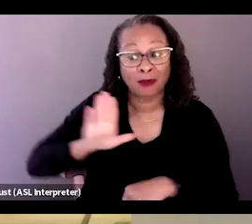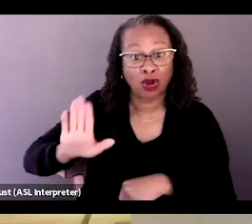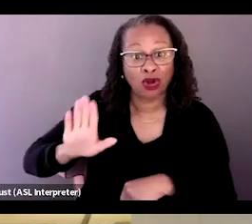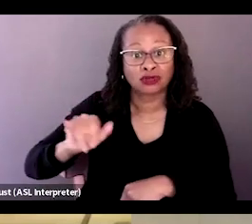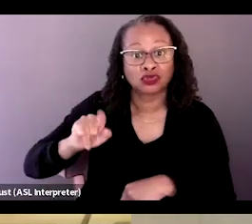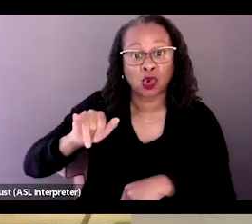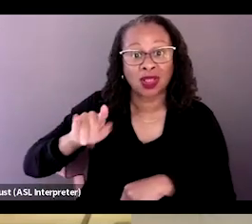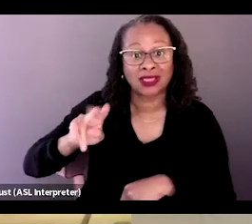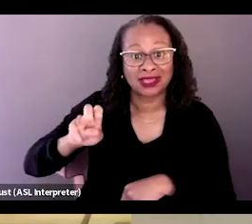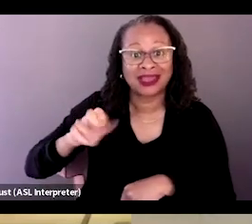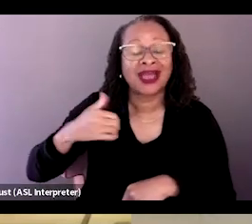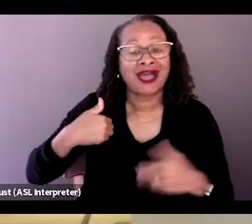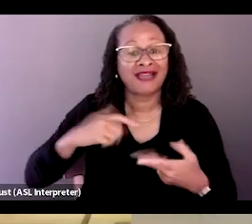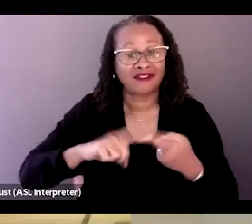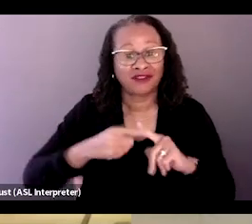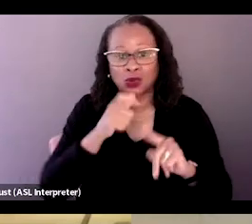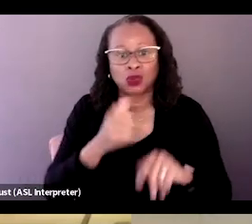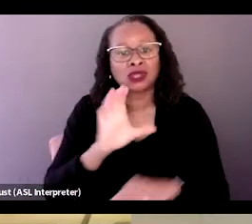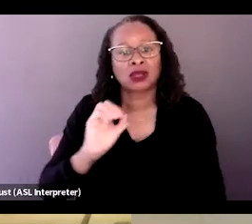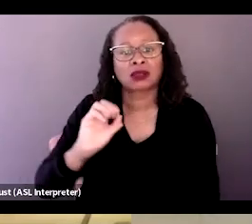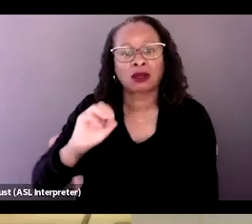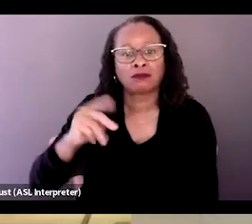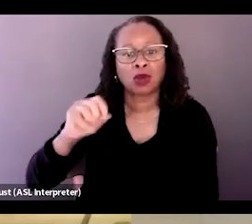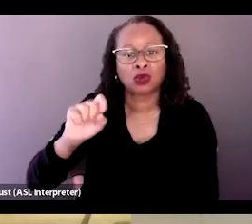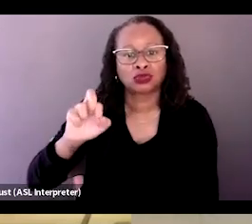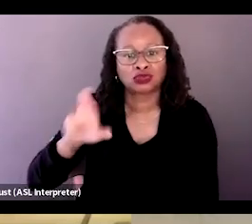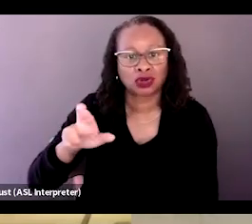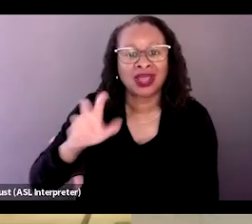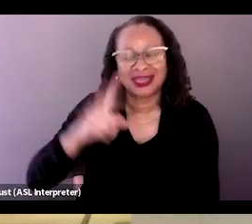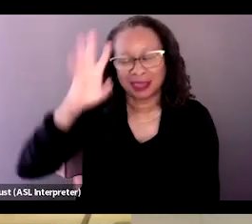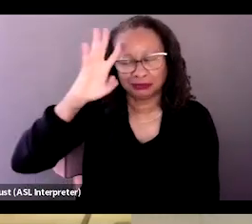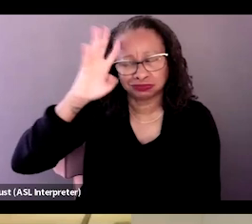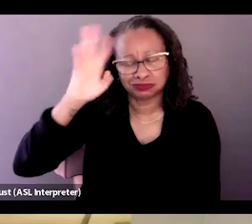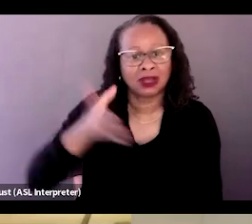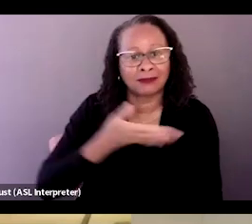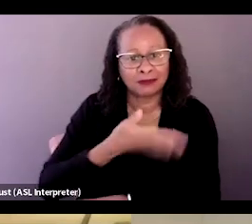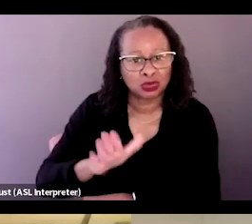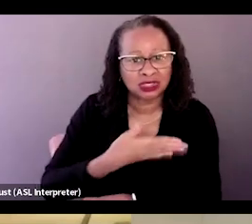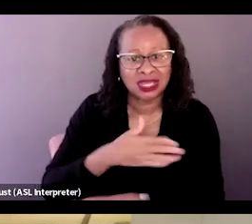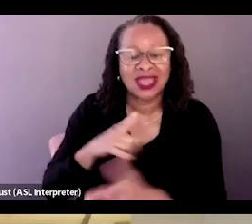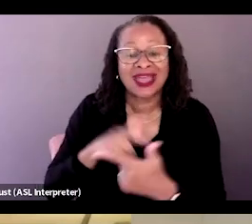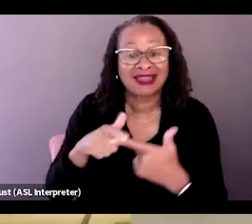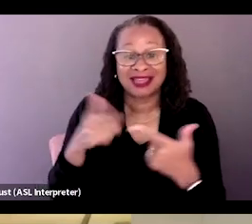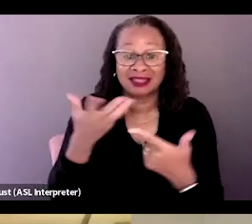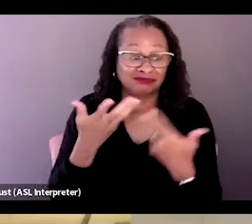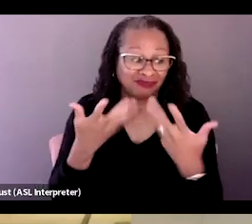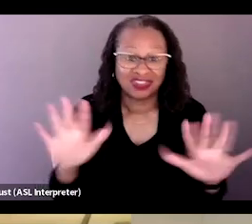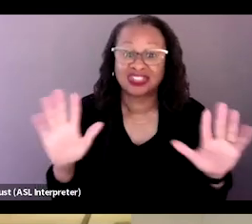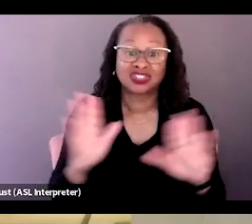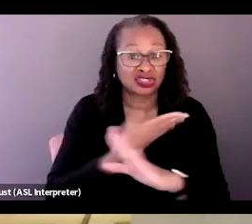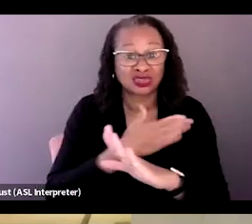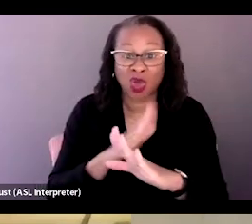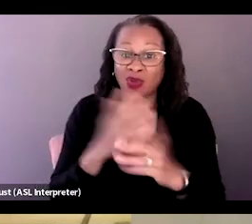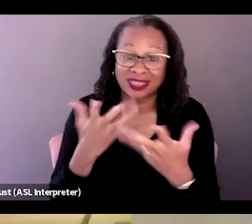who's a composer, and we went down and they just started to invent the music, and then the song was made, you know. And then from